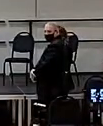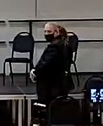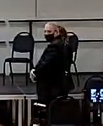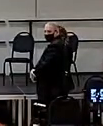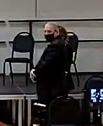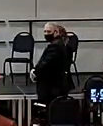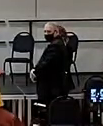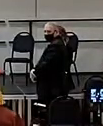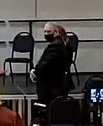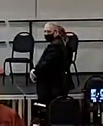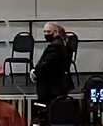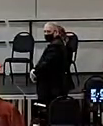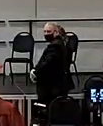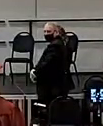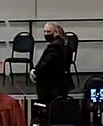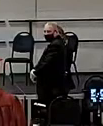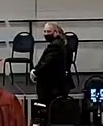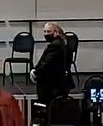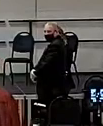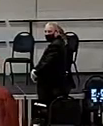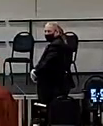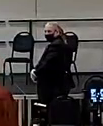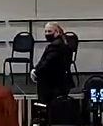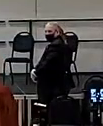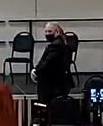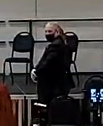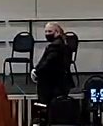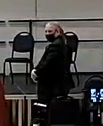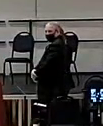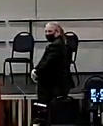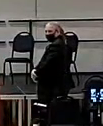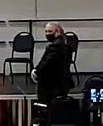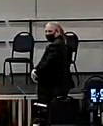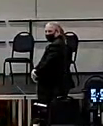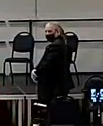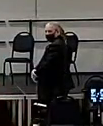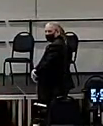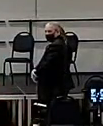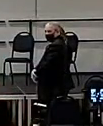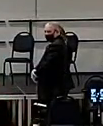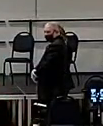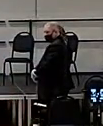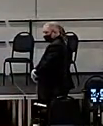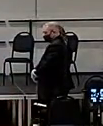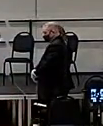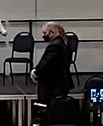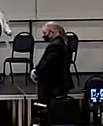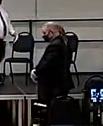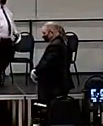She's wearing a maroon cap and gown. She walks to the center of the stage.